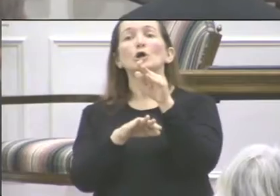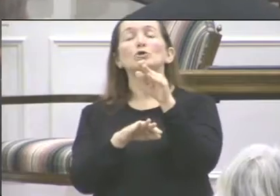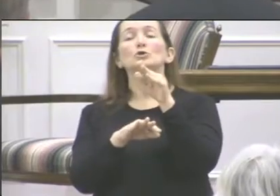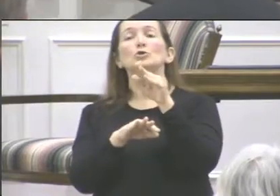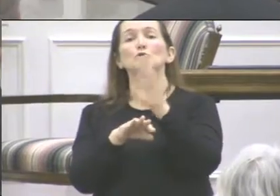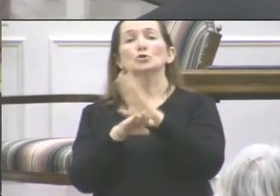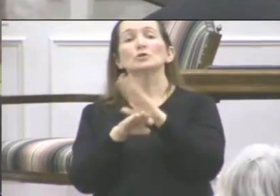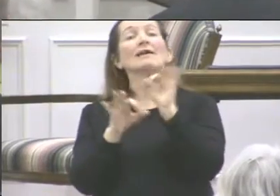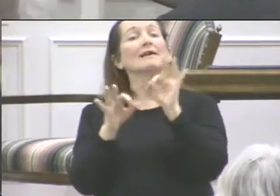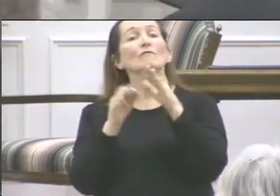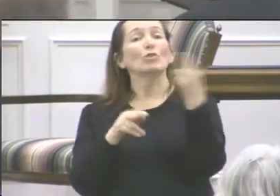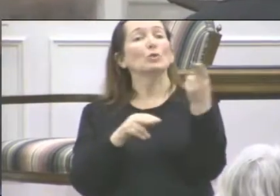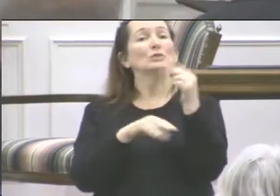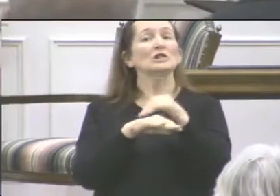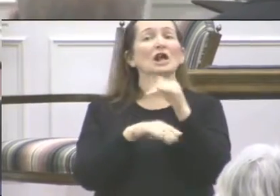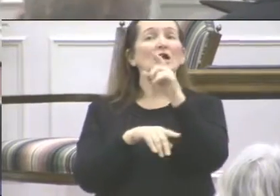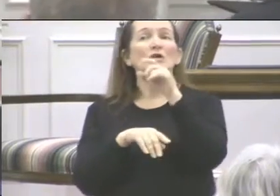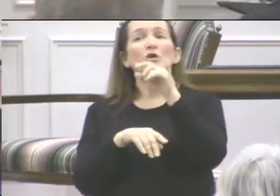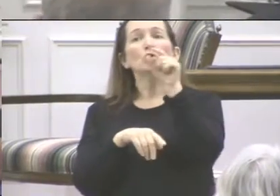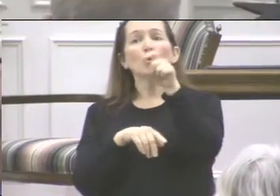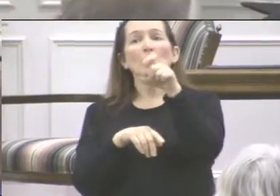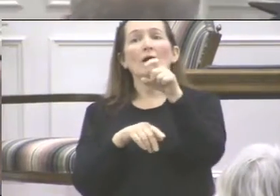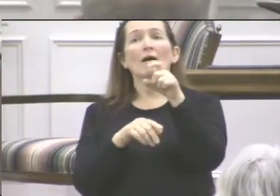Thursday night, you have to work.